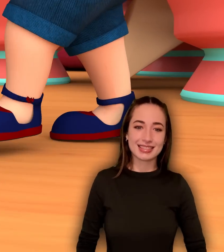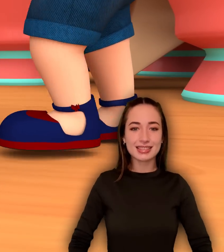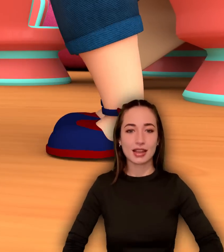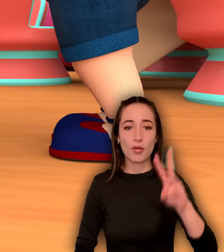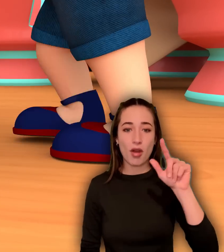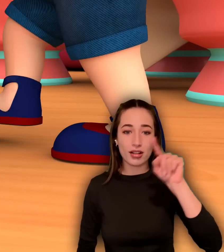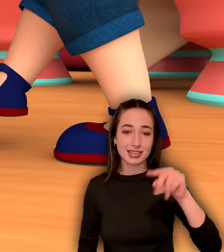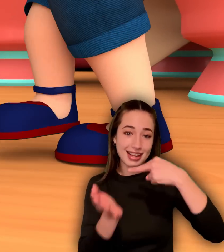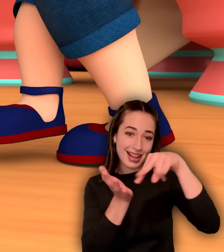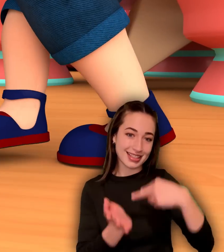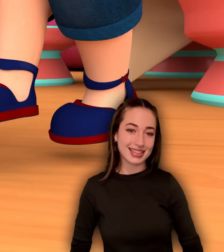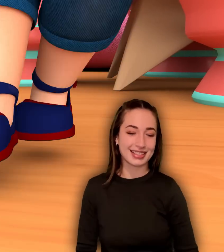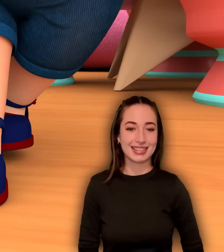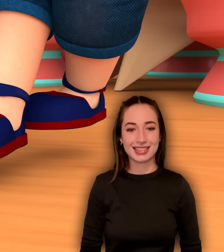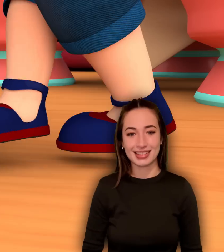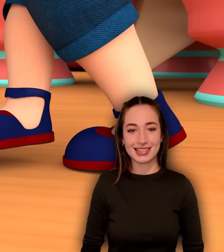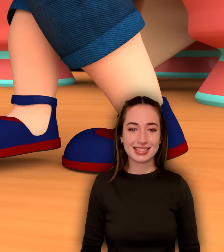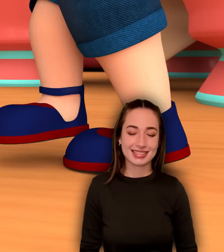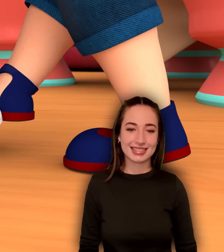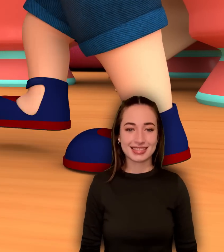tap it's a W's